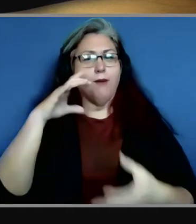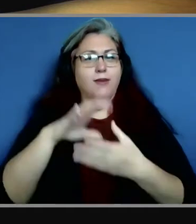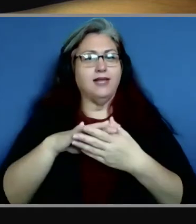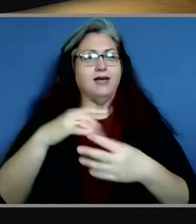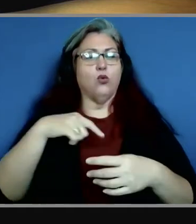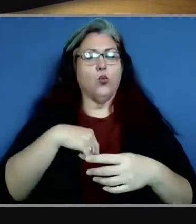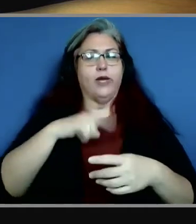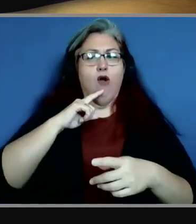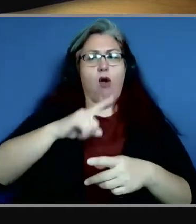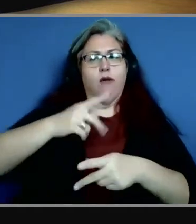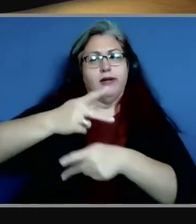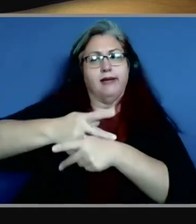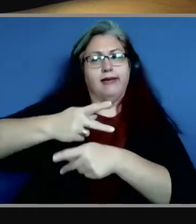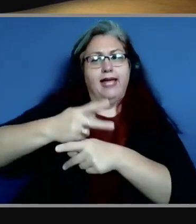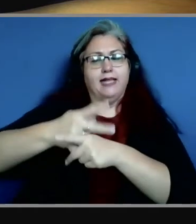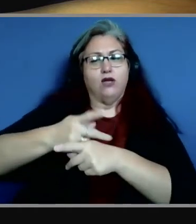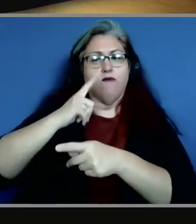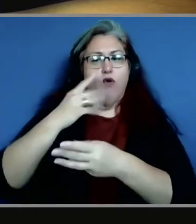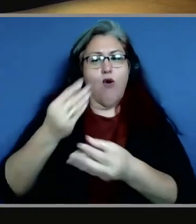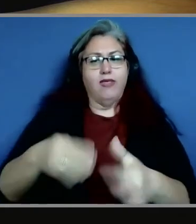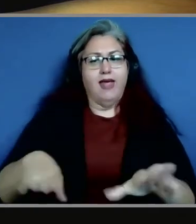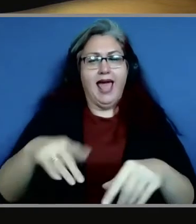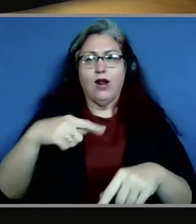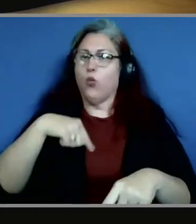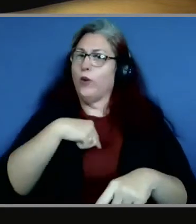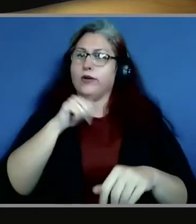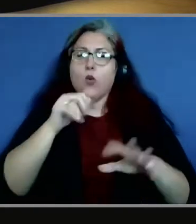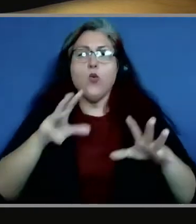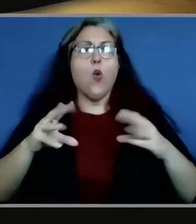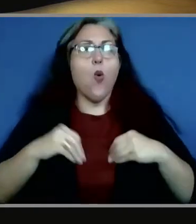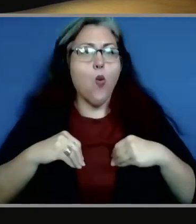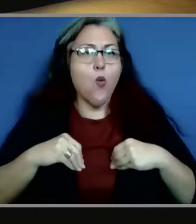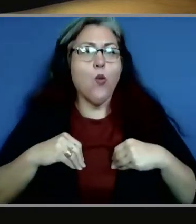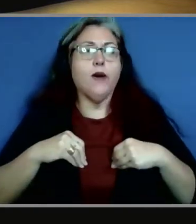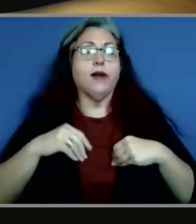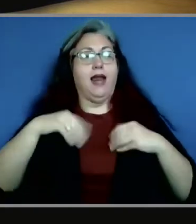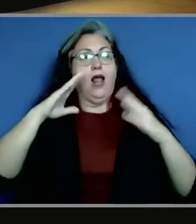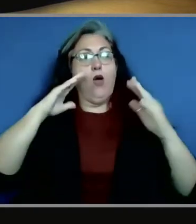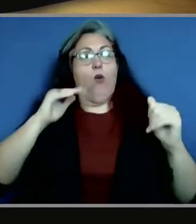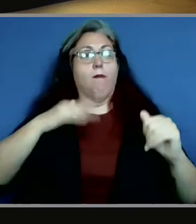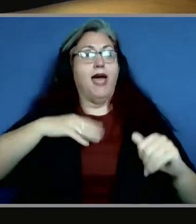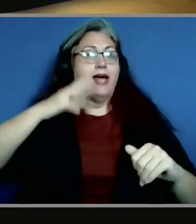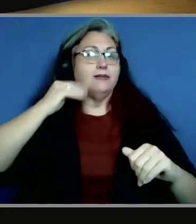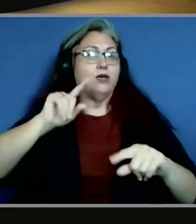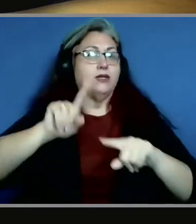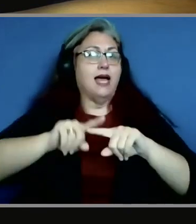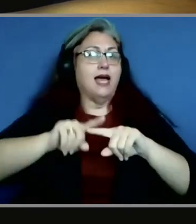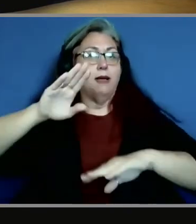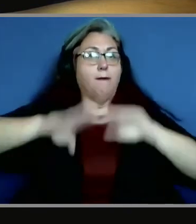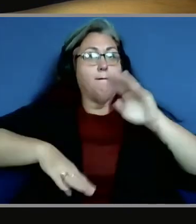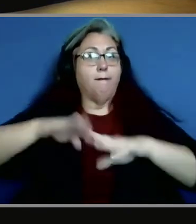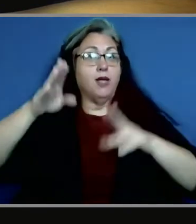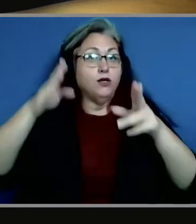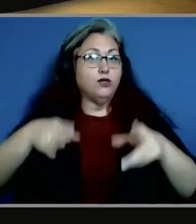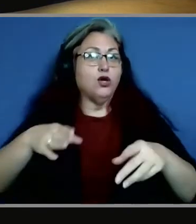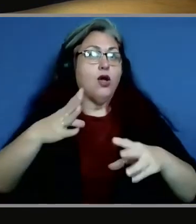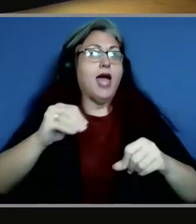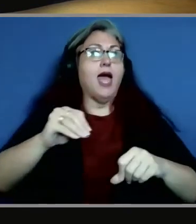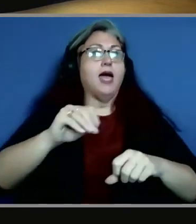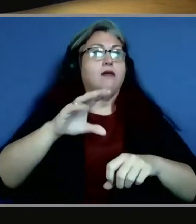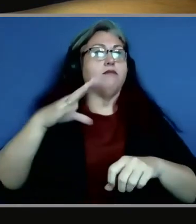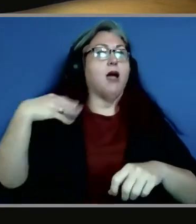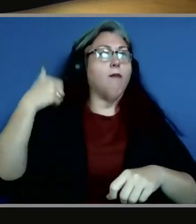caretakers of the island and not owners. I hope that my experience as a builder and an employer and